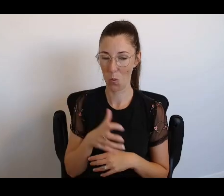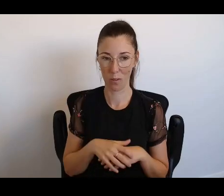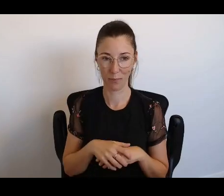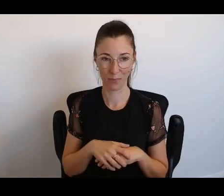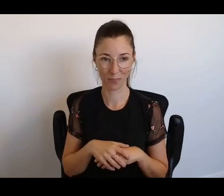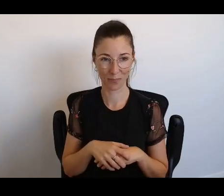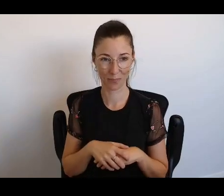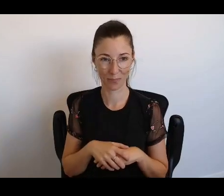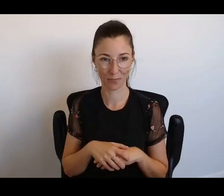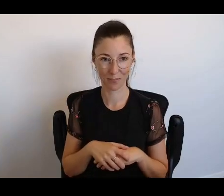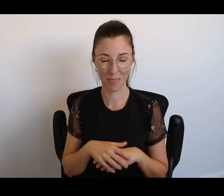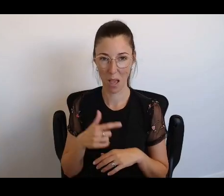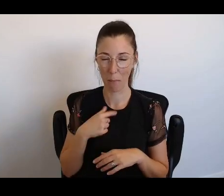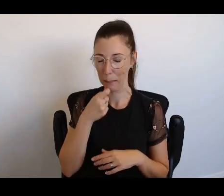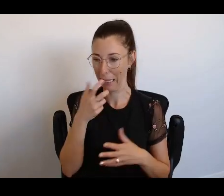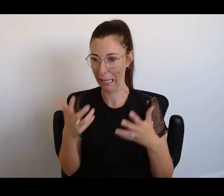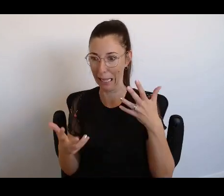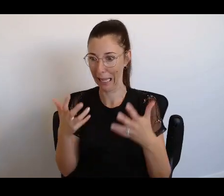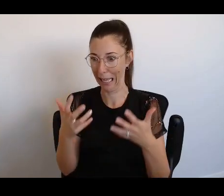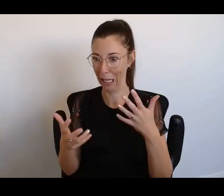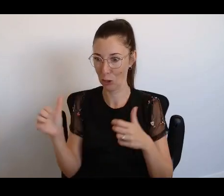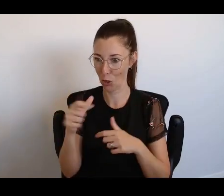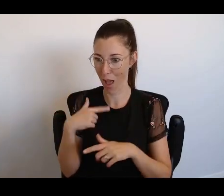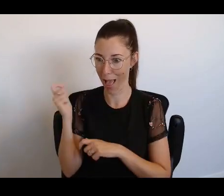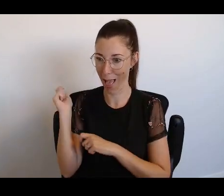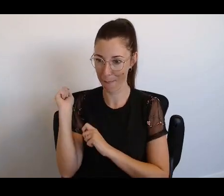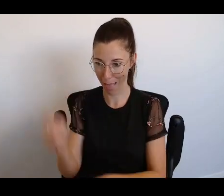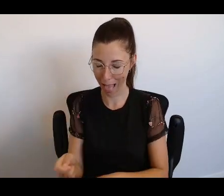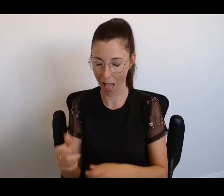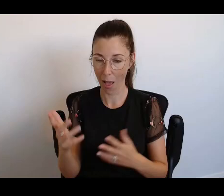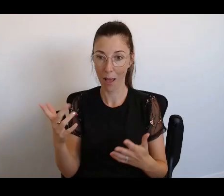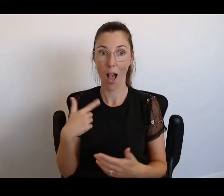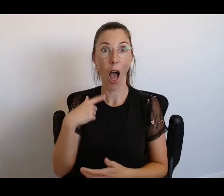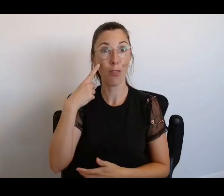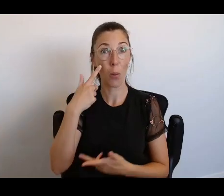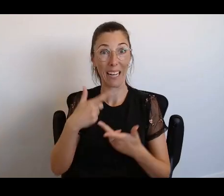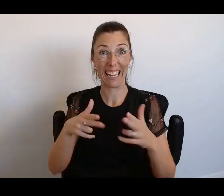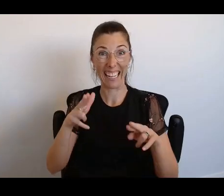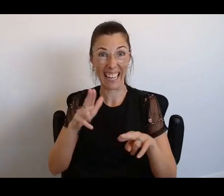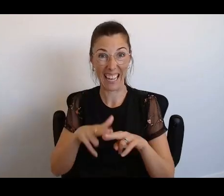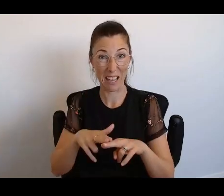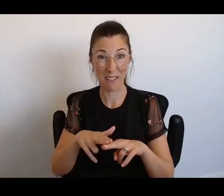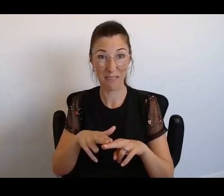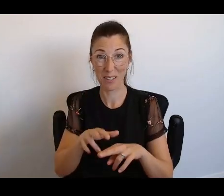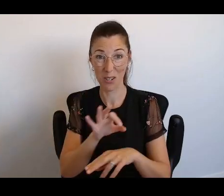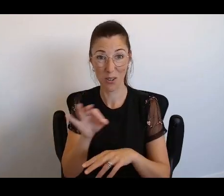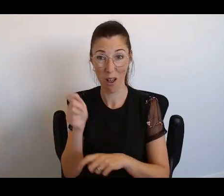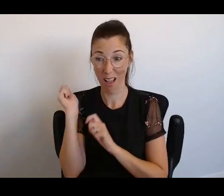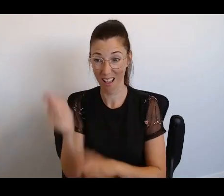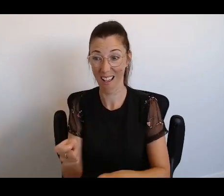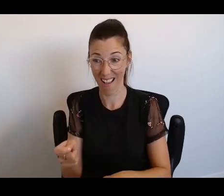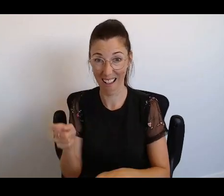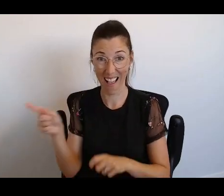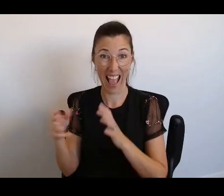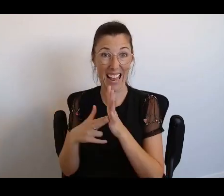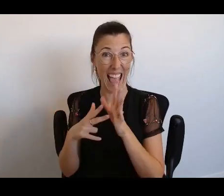And I was in two minds, actually, about striking it. But I thought if I did not knock this goanna over the head, I would meet a similar fate when I had